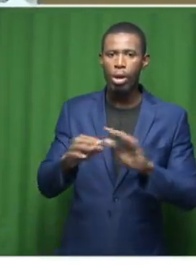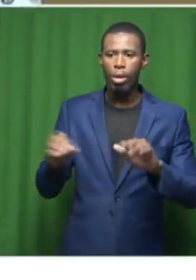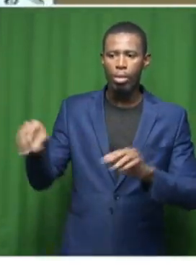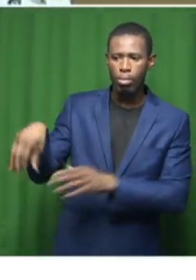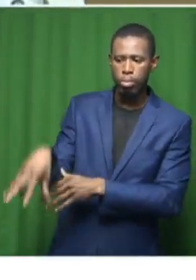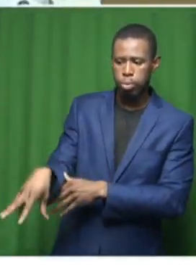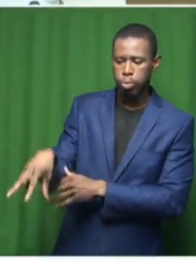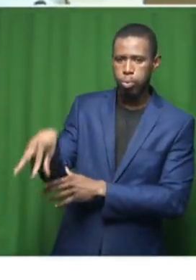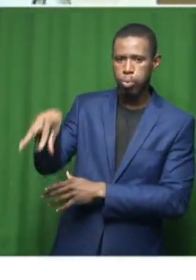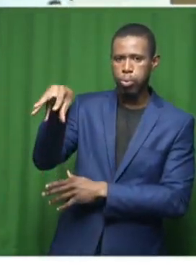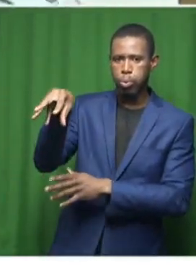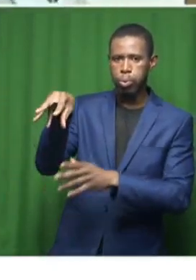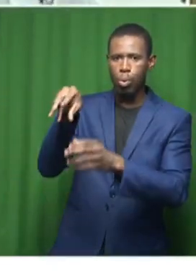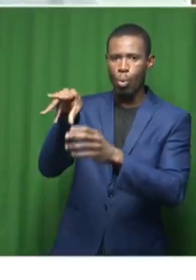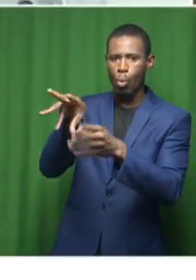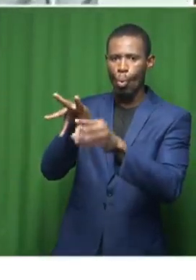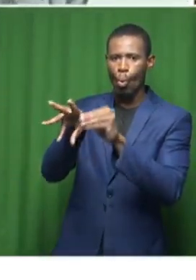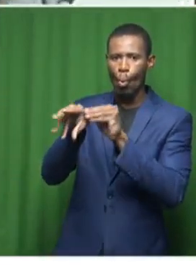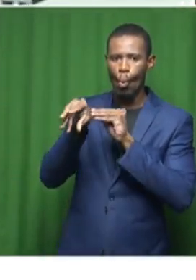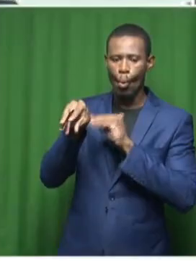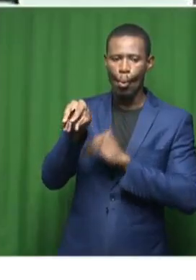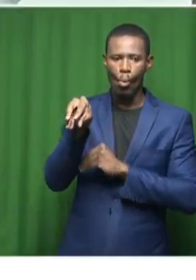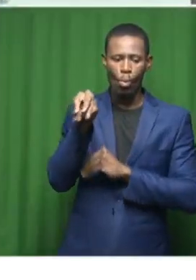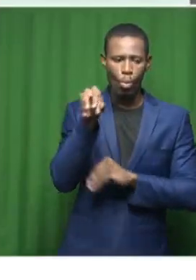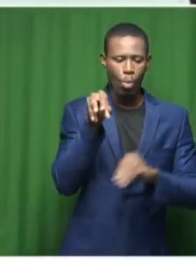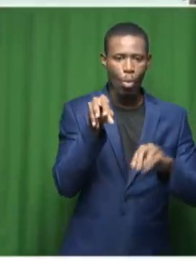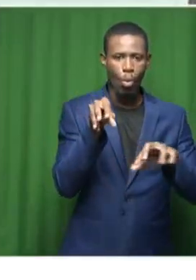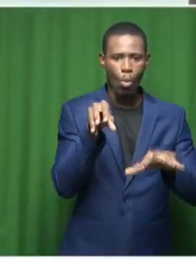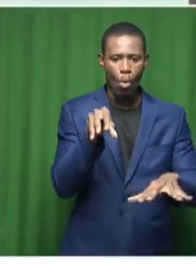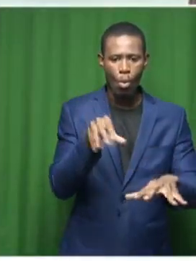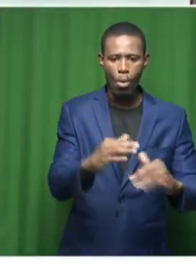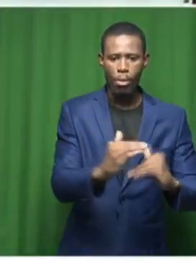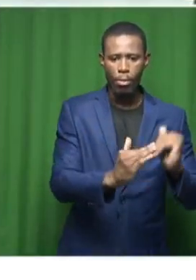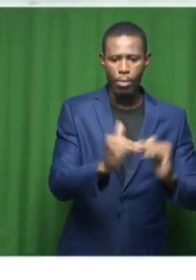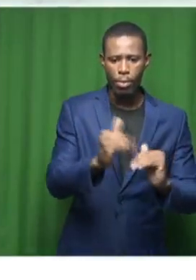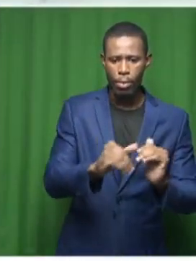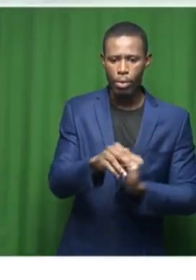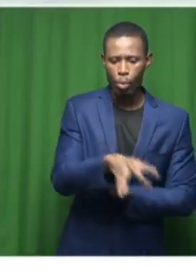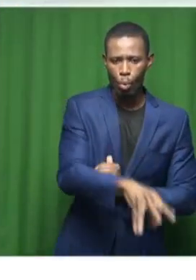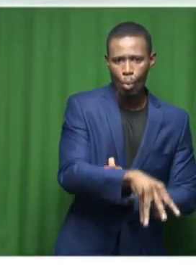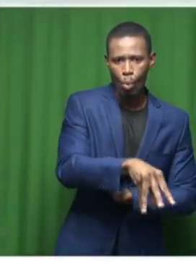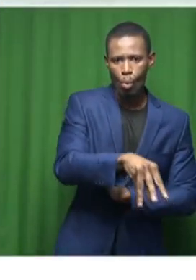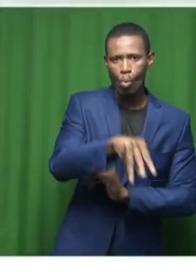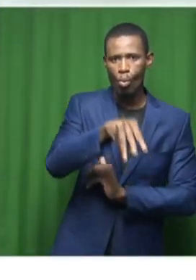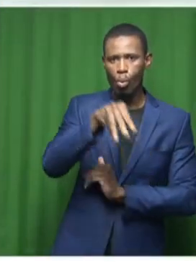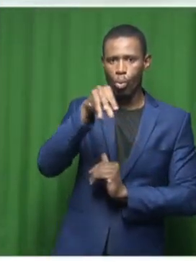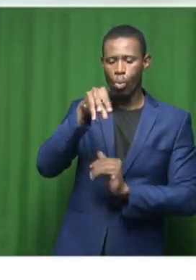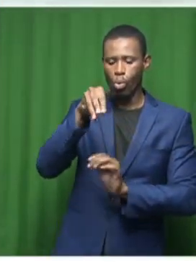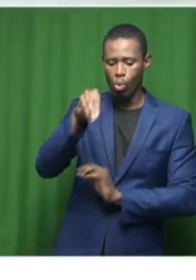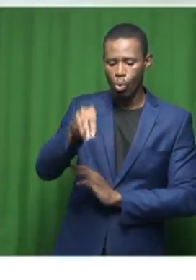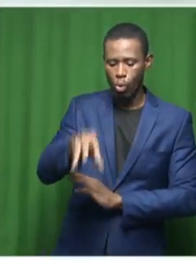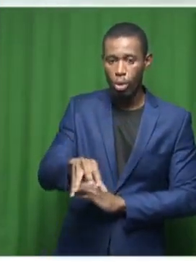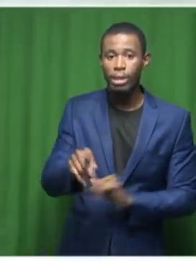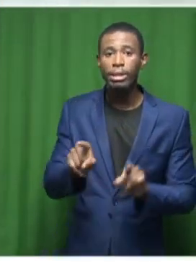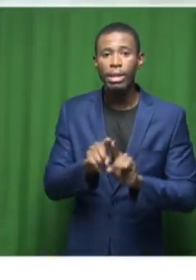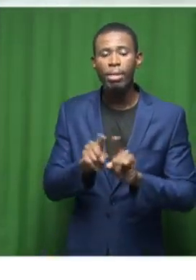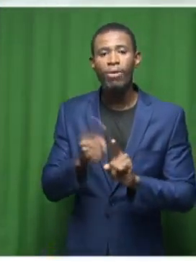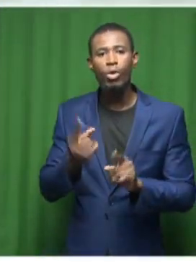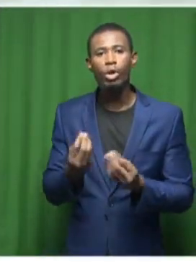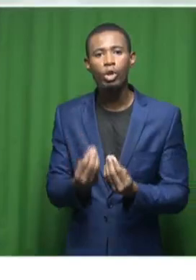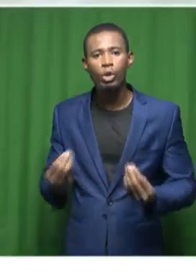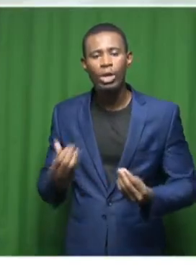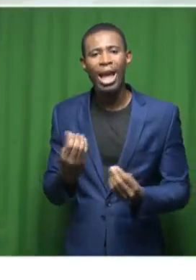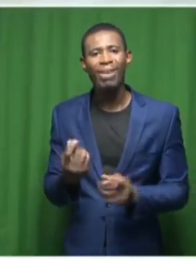one. It's exciting because this is a big machine, but I think even for kids, you get small 3D printers, it's the